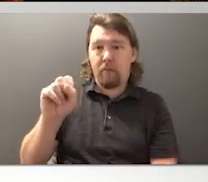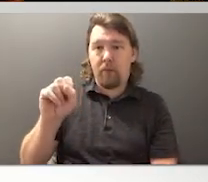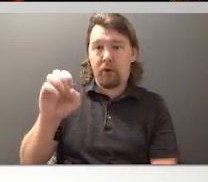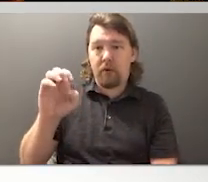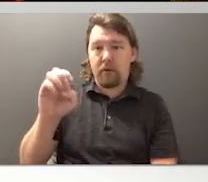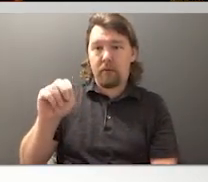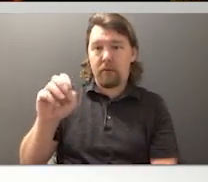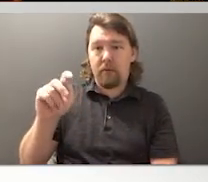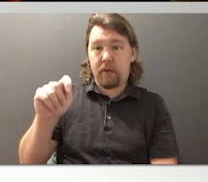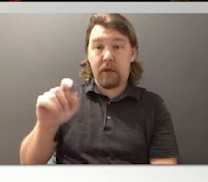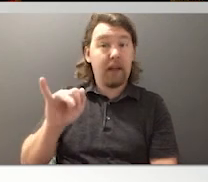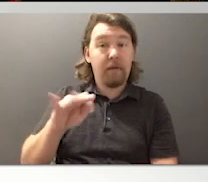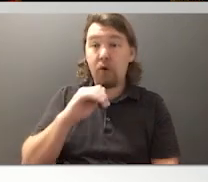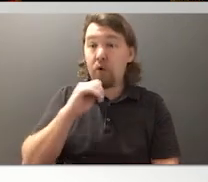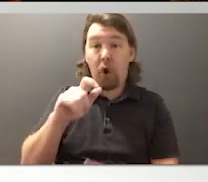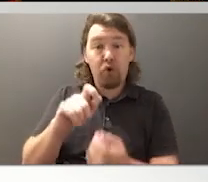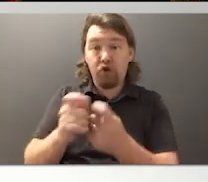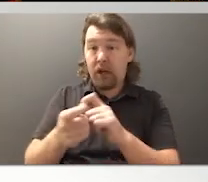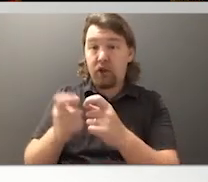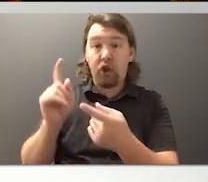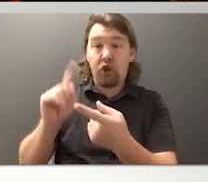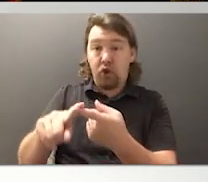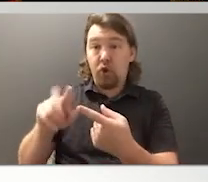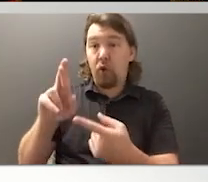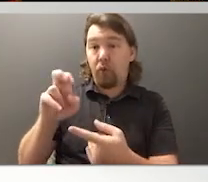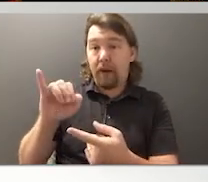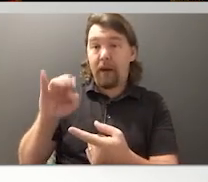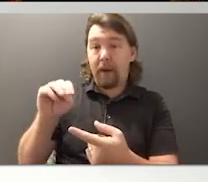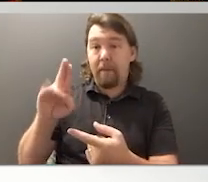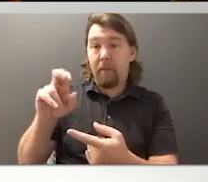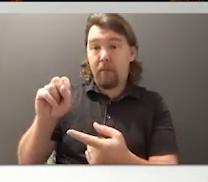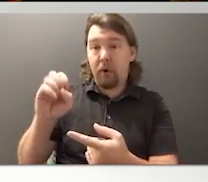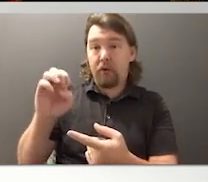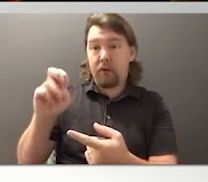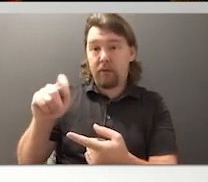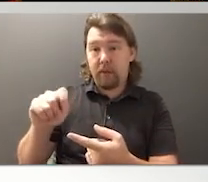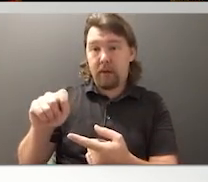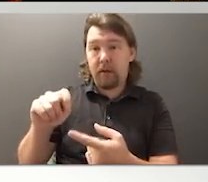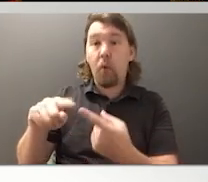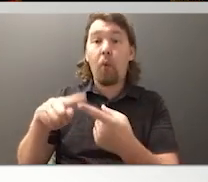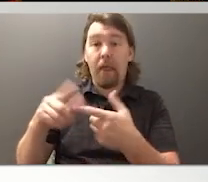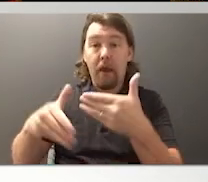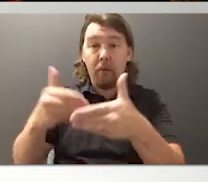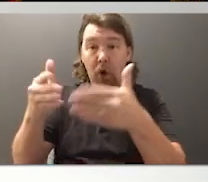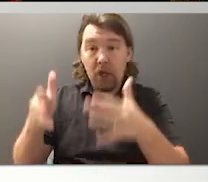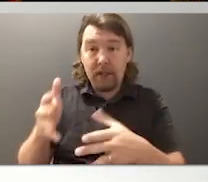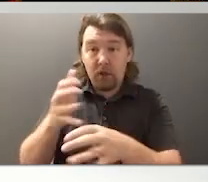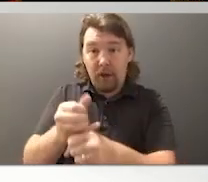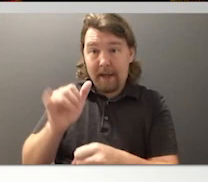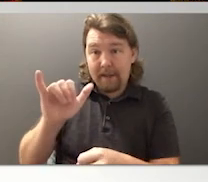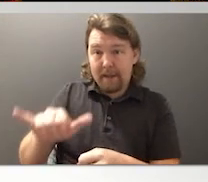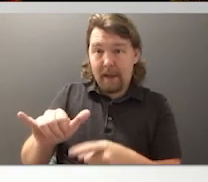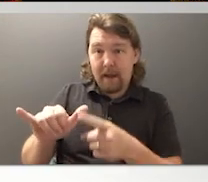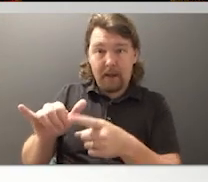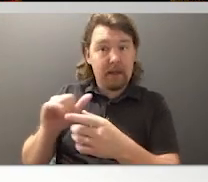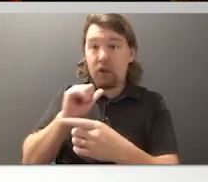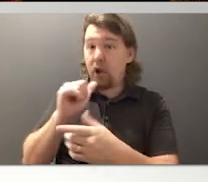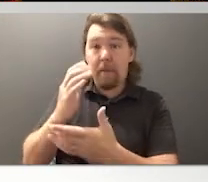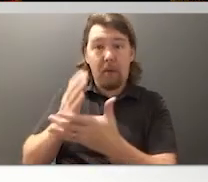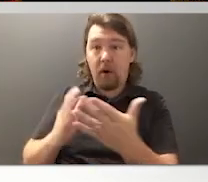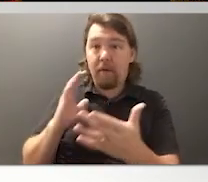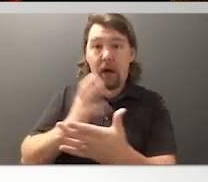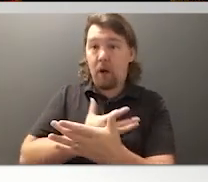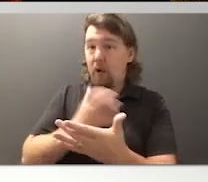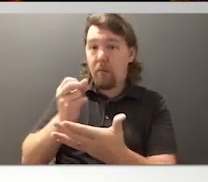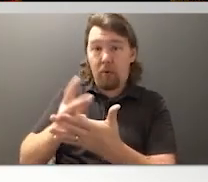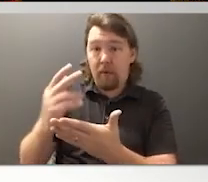reimbursement. If you do not turn that pre-authorization into a reimbursement, when the processor receives that reimbursement